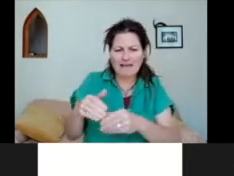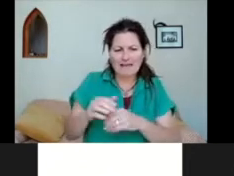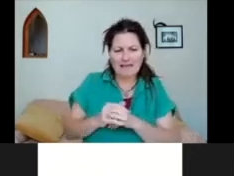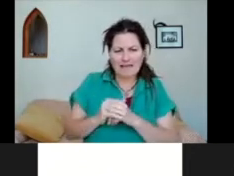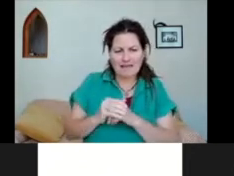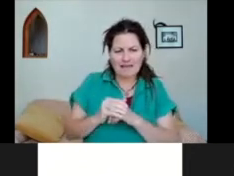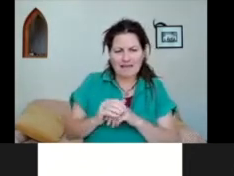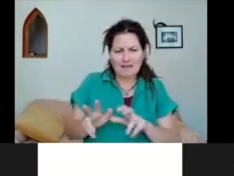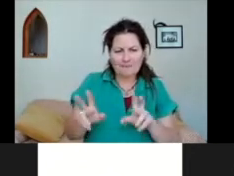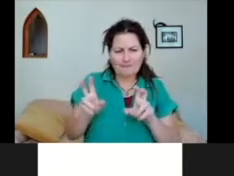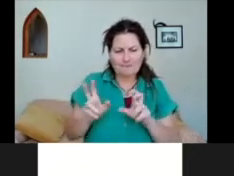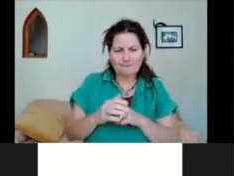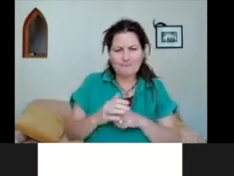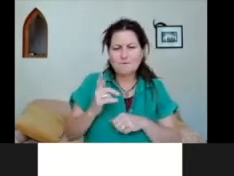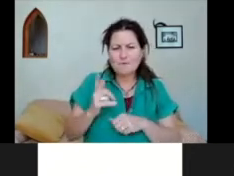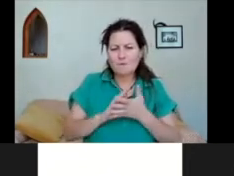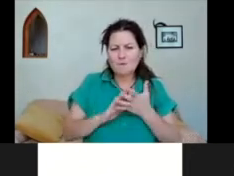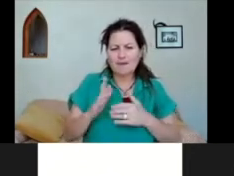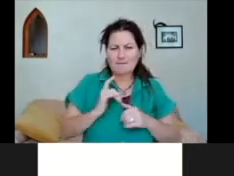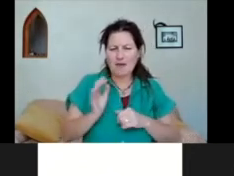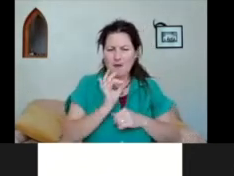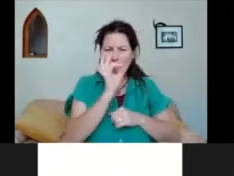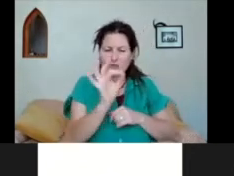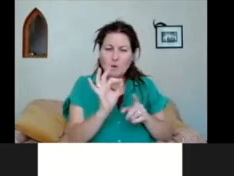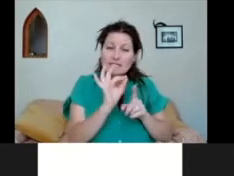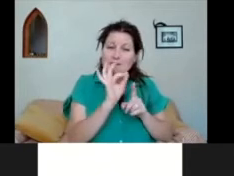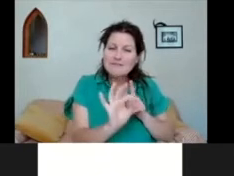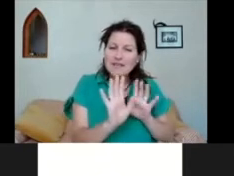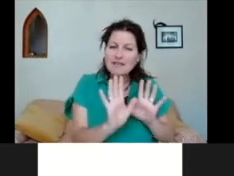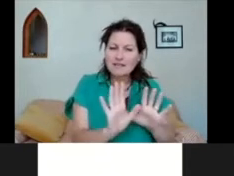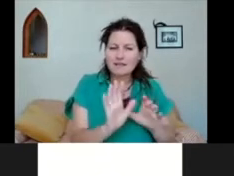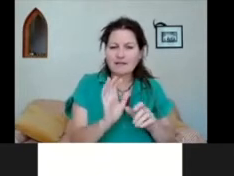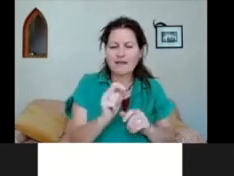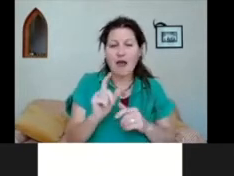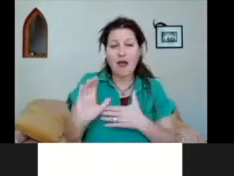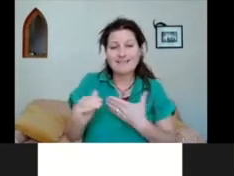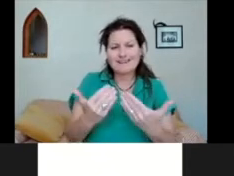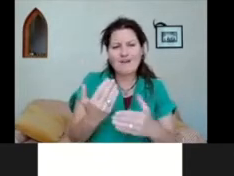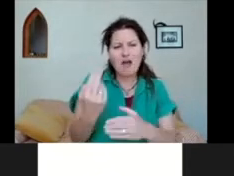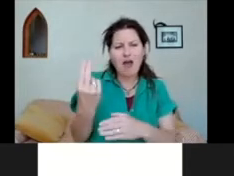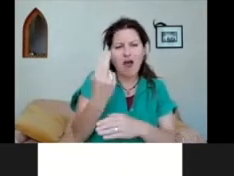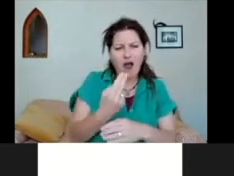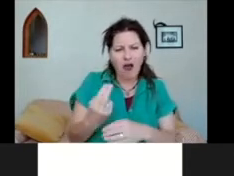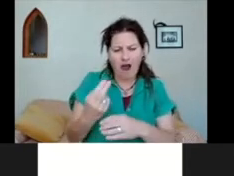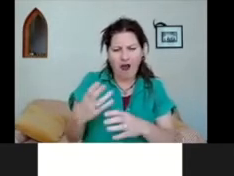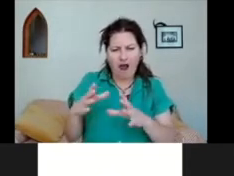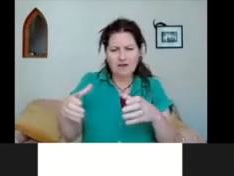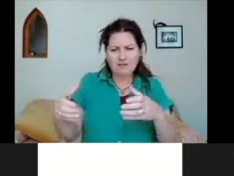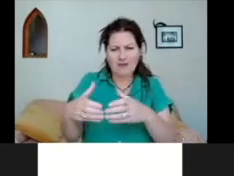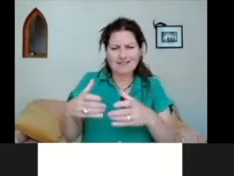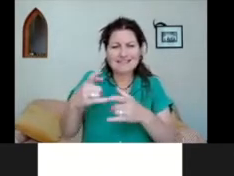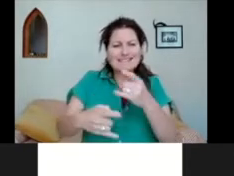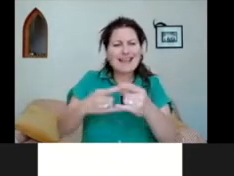So I've quite a specific question. I deliver arts-based sex education in primary and secondary